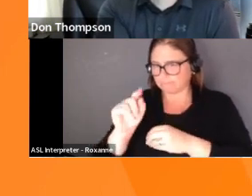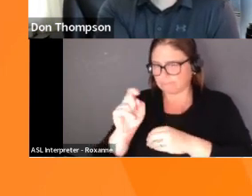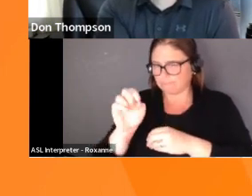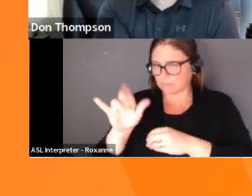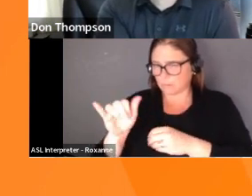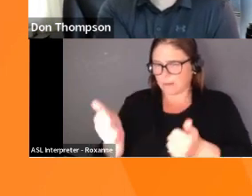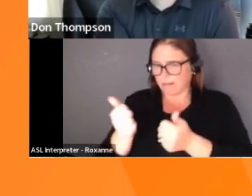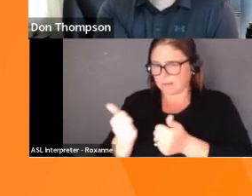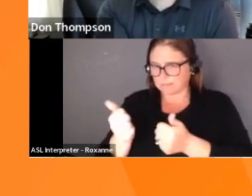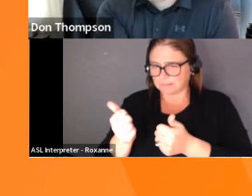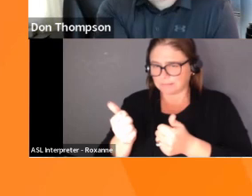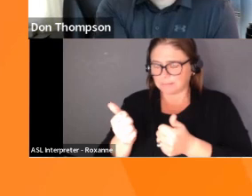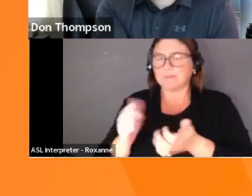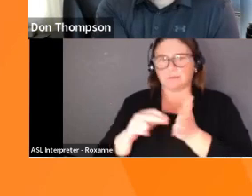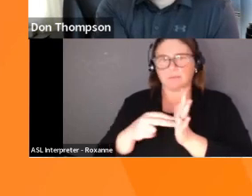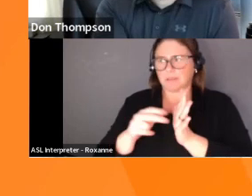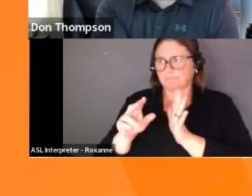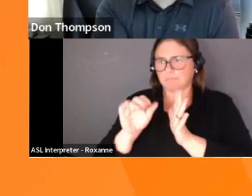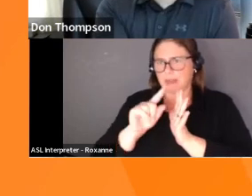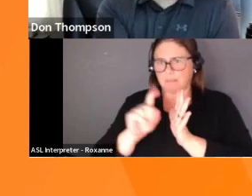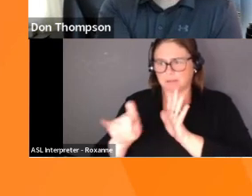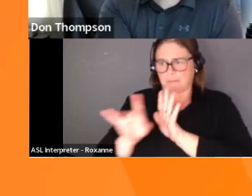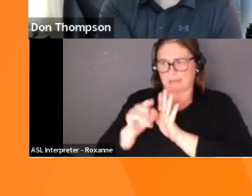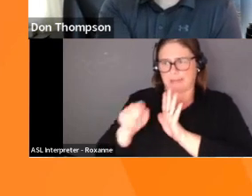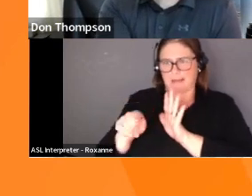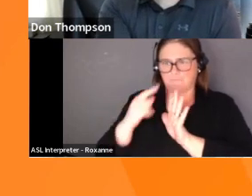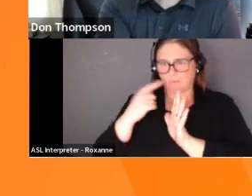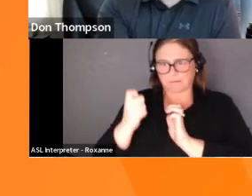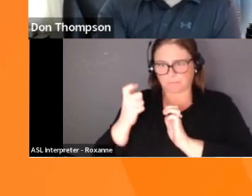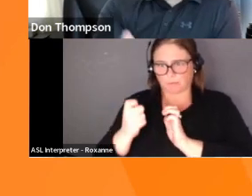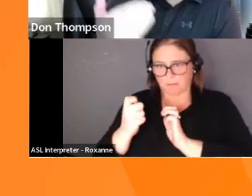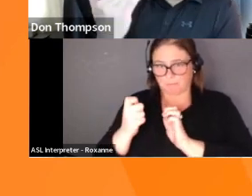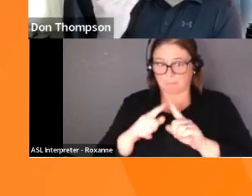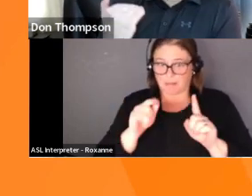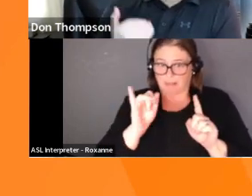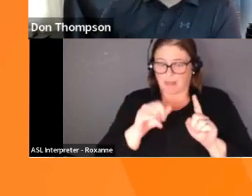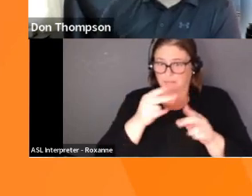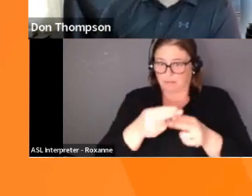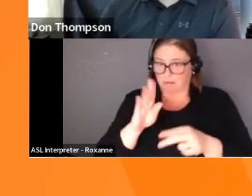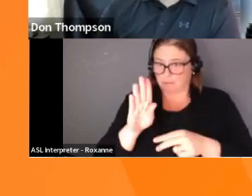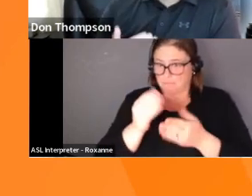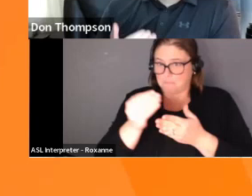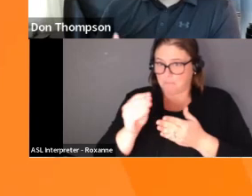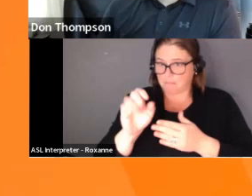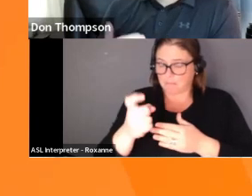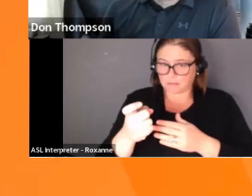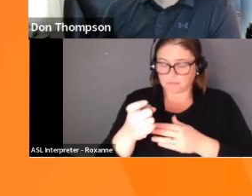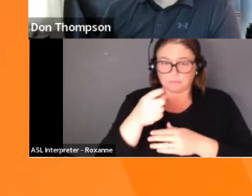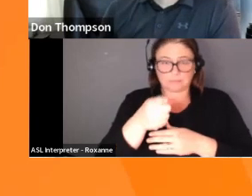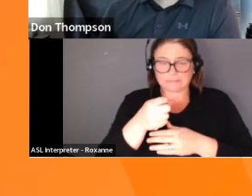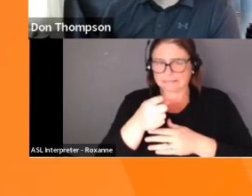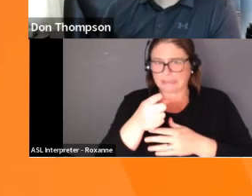subscribe and save. Okay, but this is the buy box. And the buy box is the